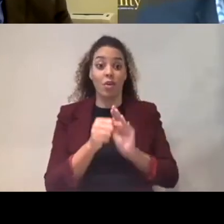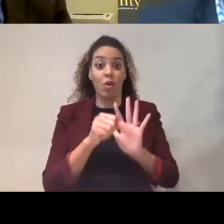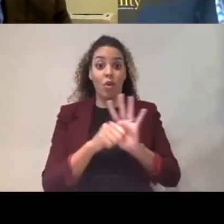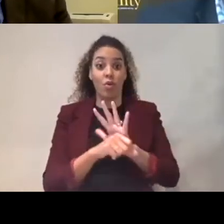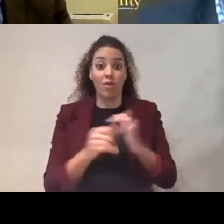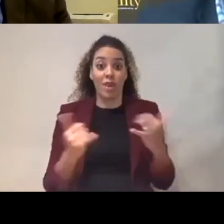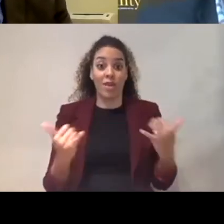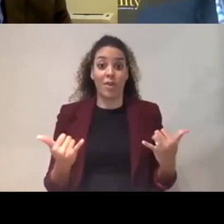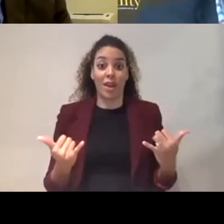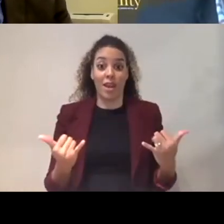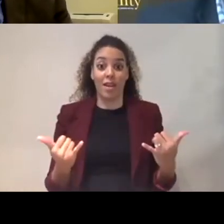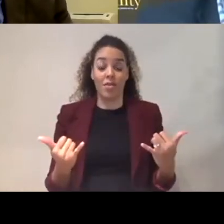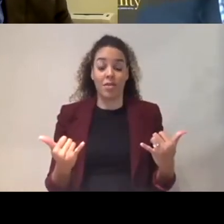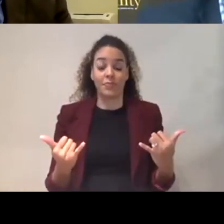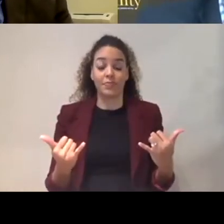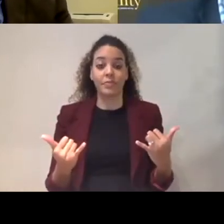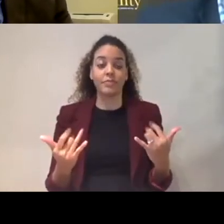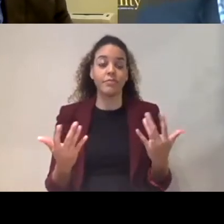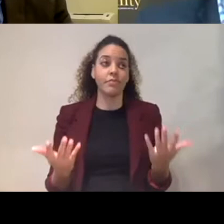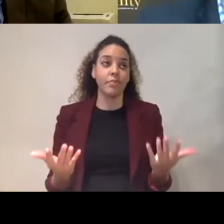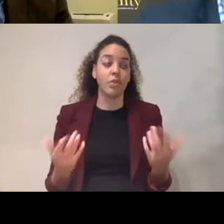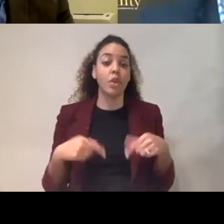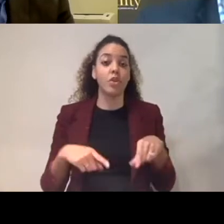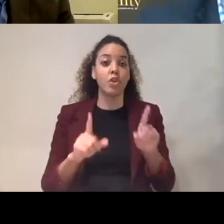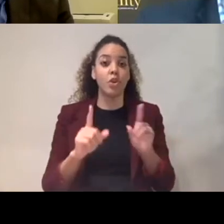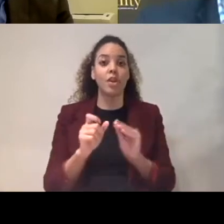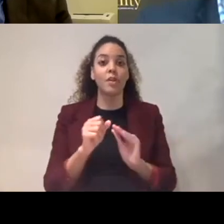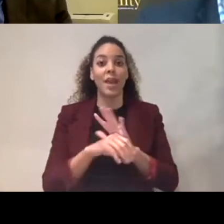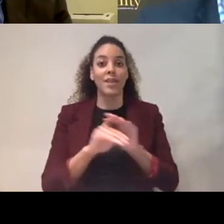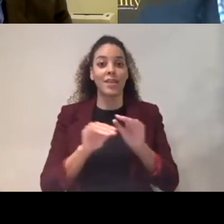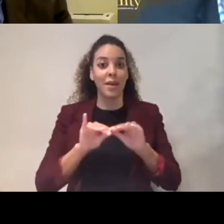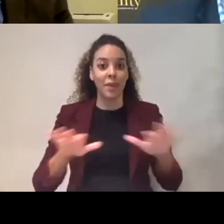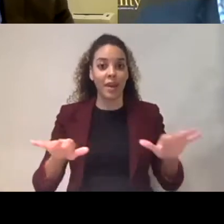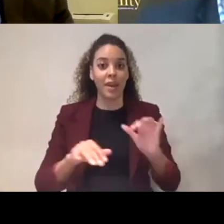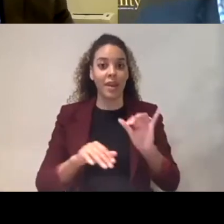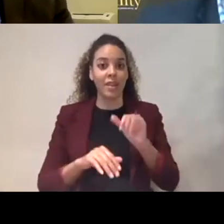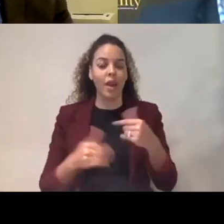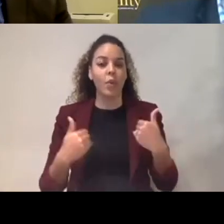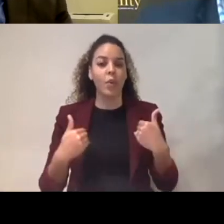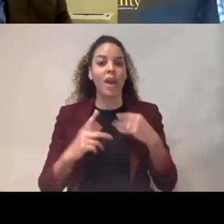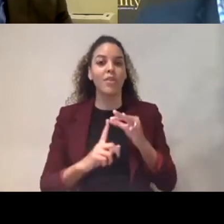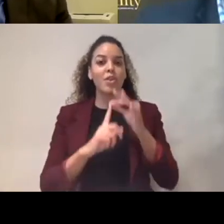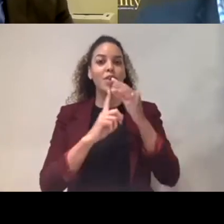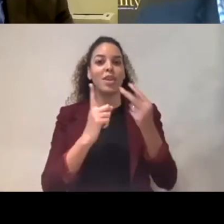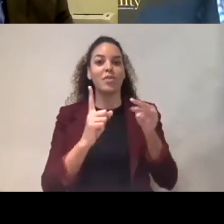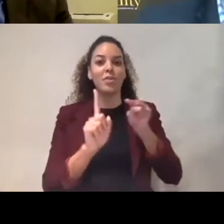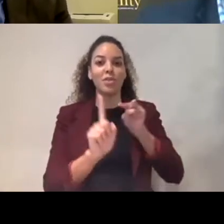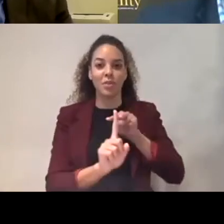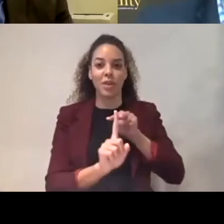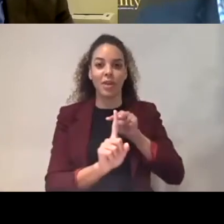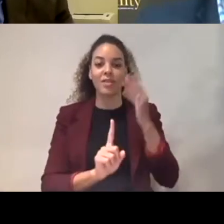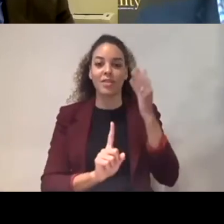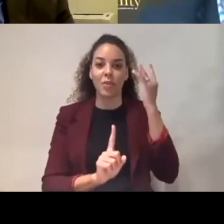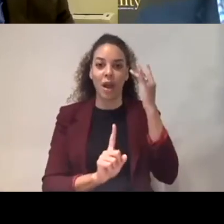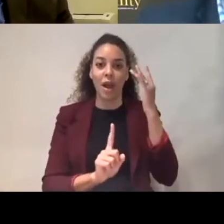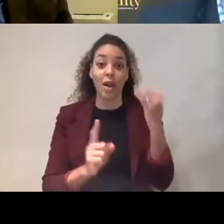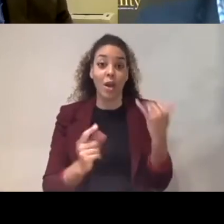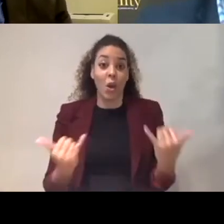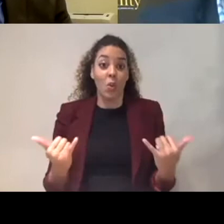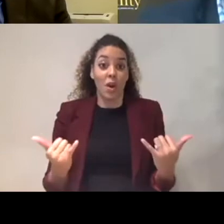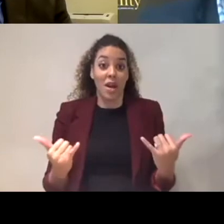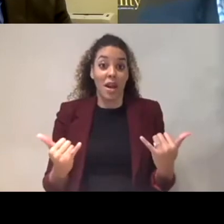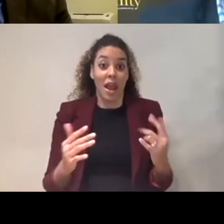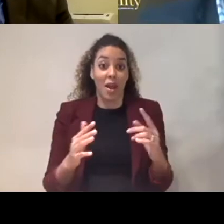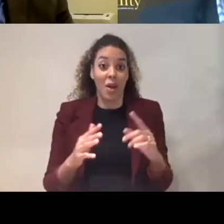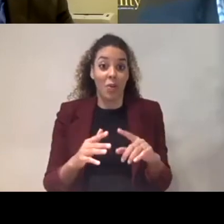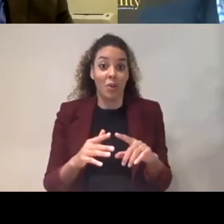have during the pandemic, and we do have a sort of a unique perspective because we're in the midst of doing our Section